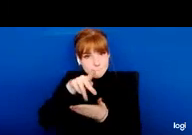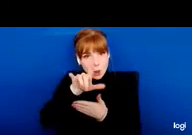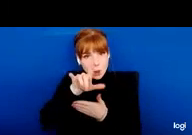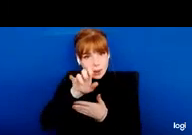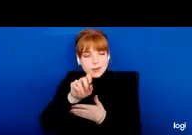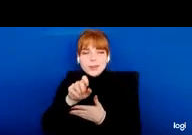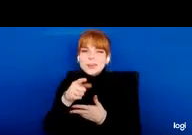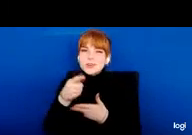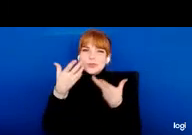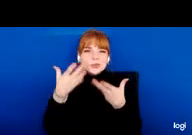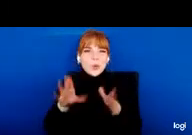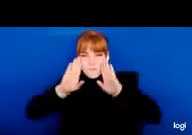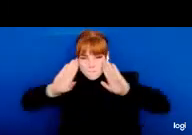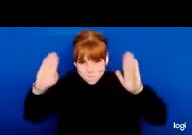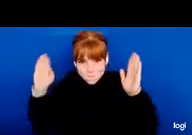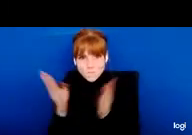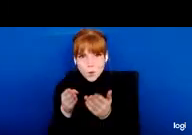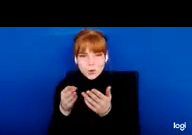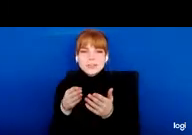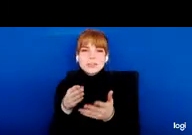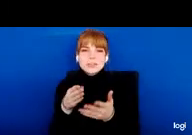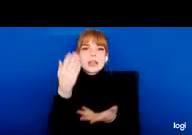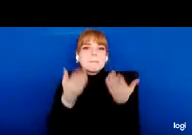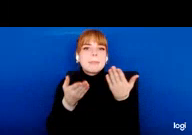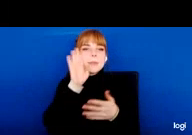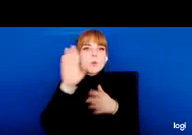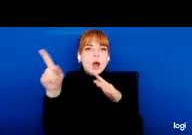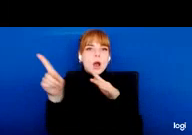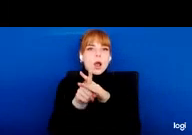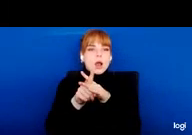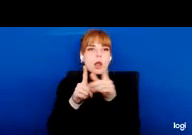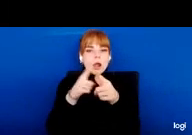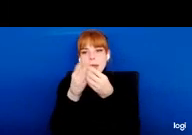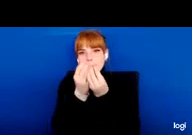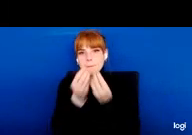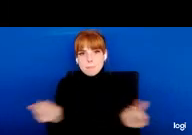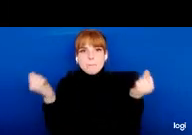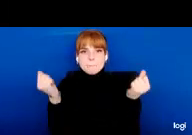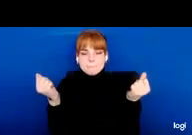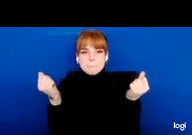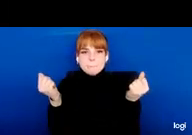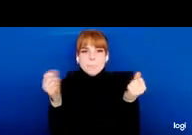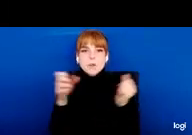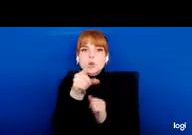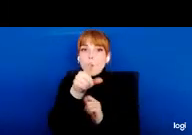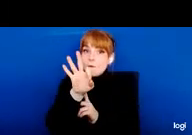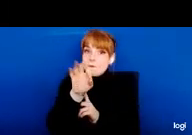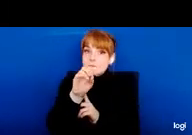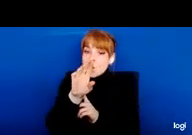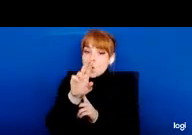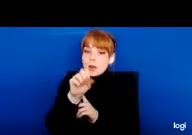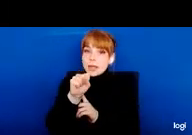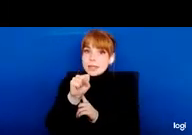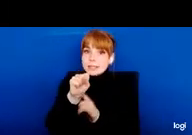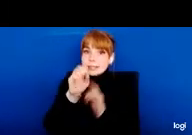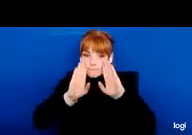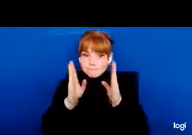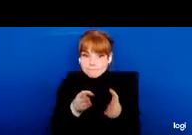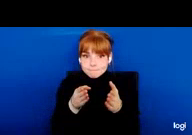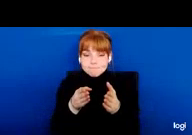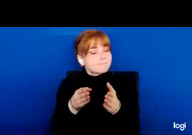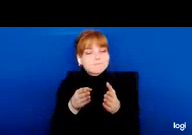be read twice and potentially going to disappear, like I talked about a second ago. So don't set focus to things that are like that. Use ARIA to have